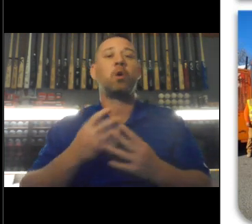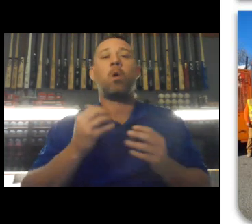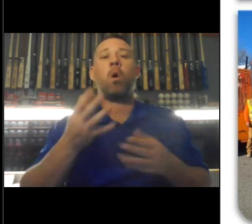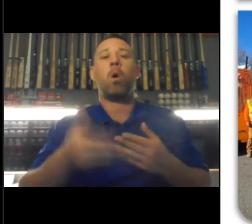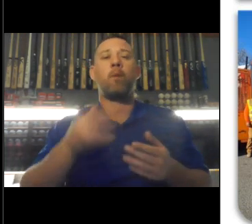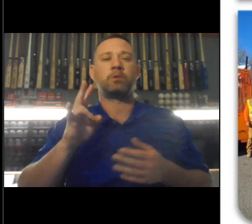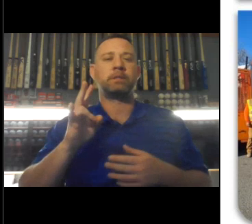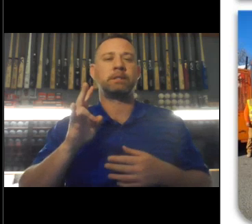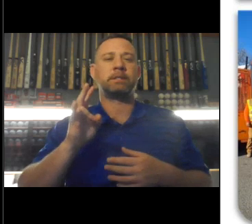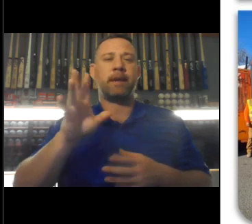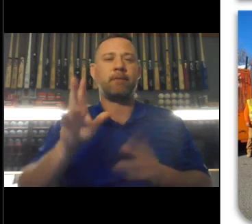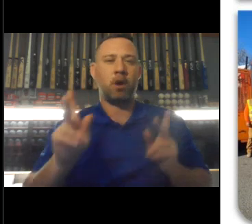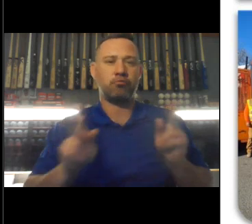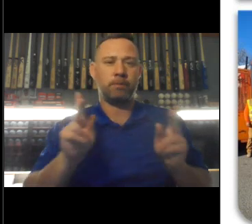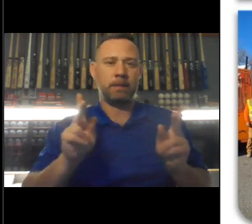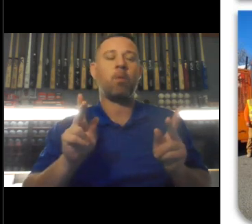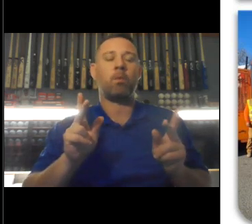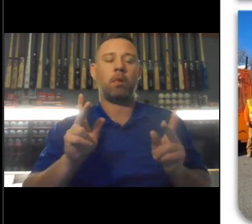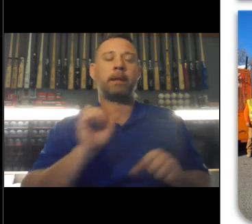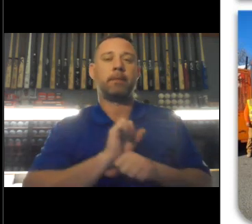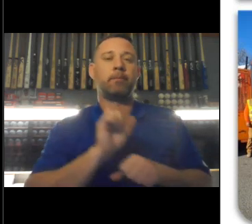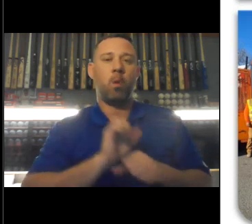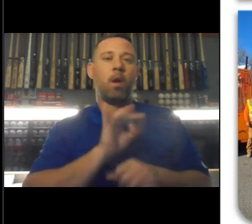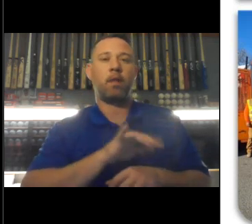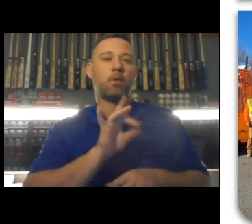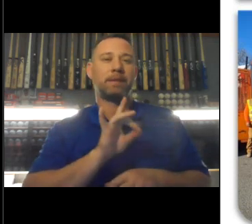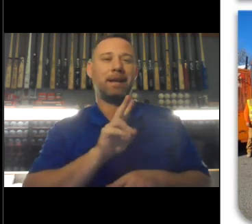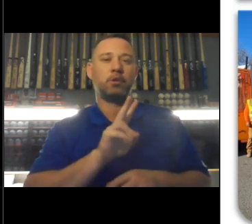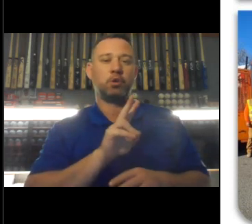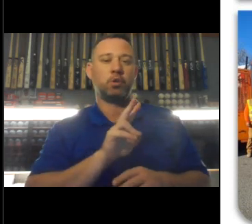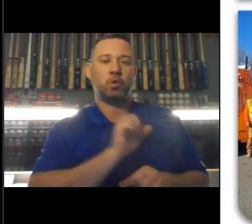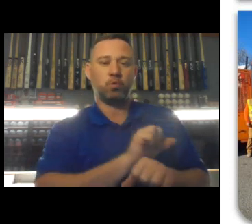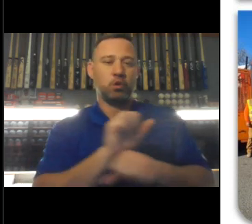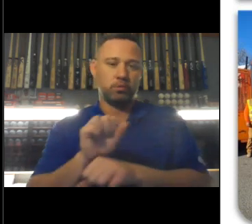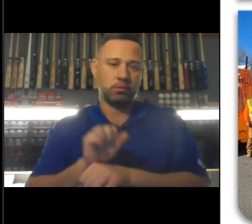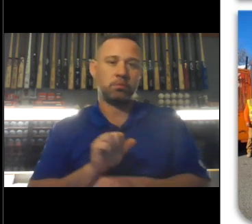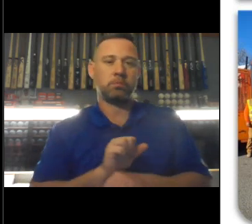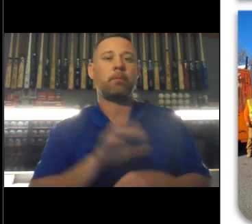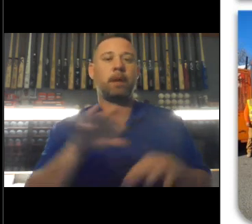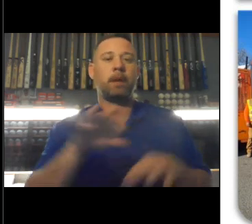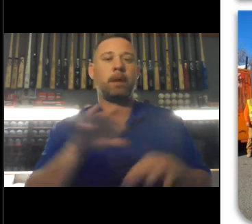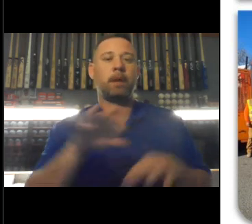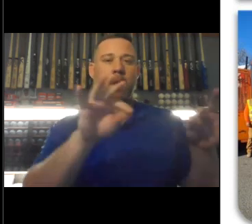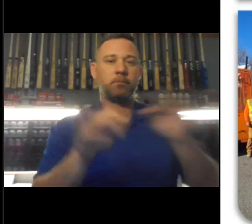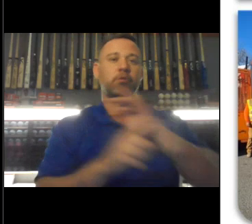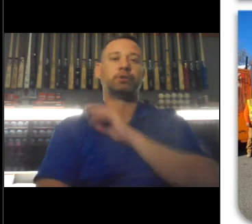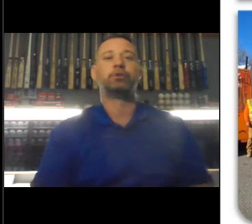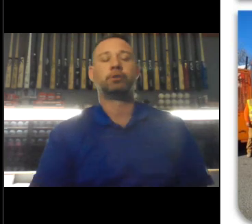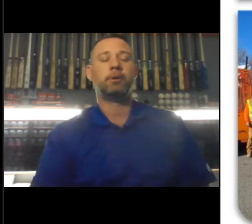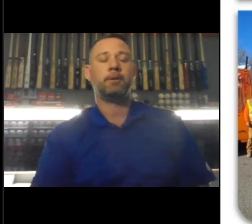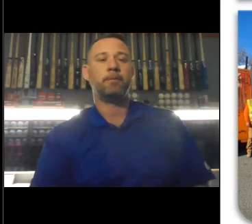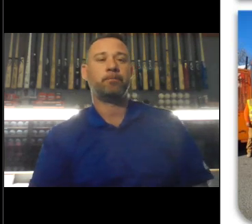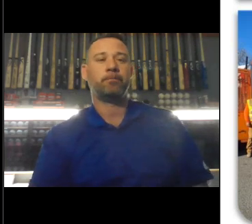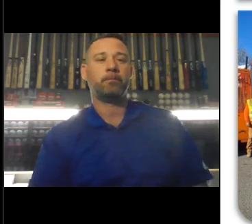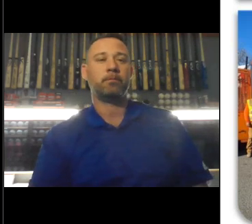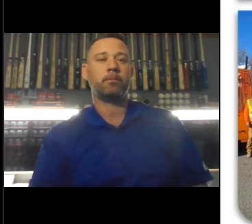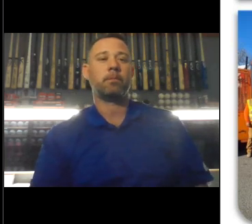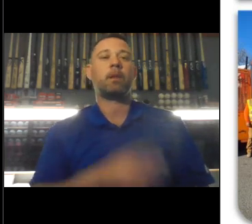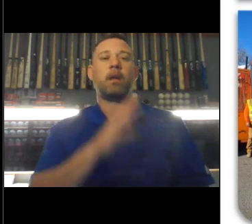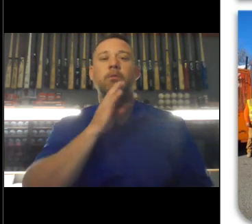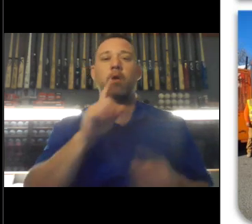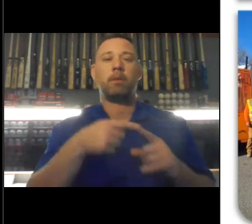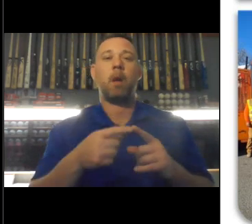employed on these 82 crews across the state picking up litter in California. I already talked about the dump days that we've